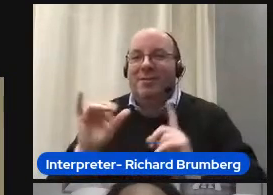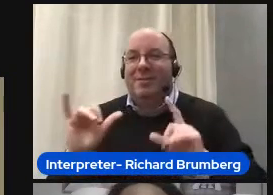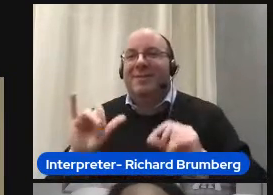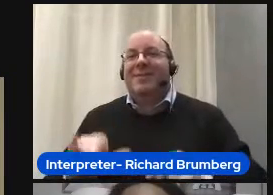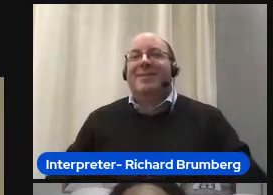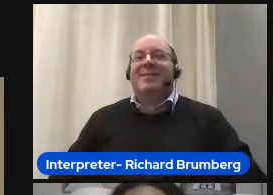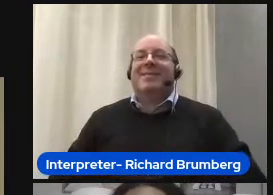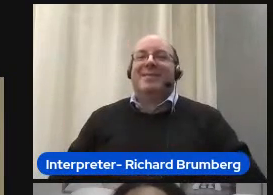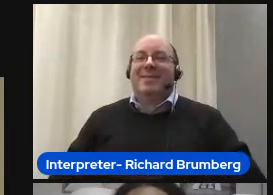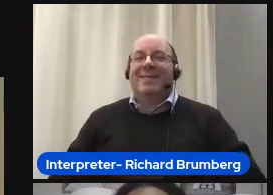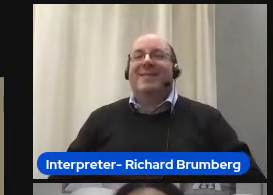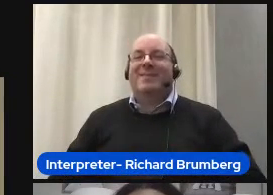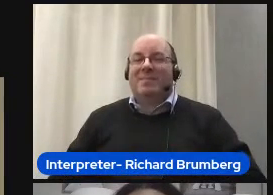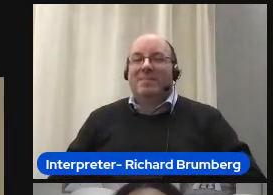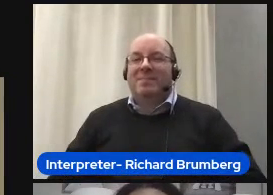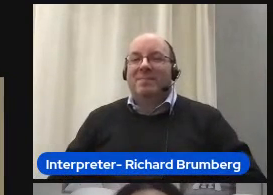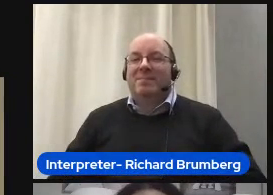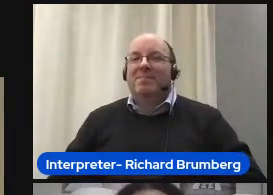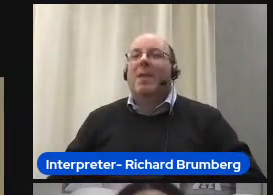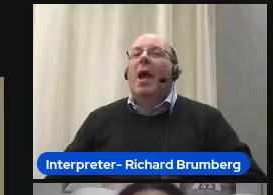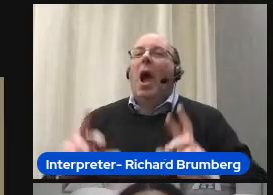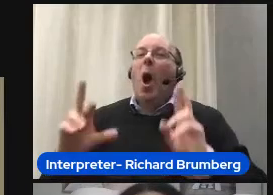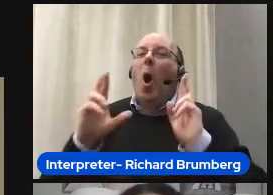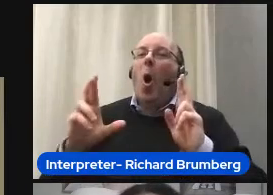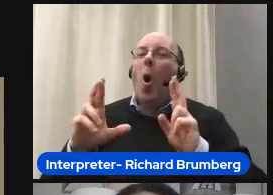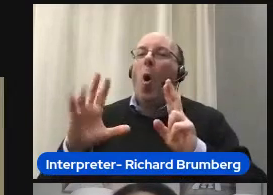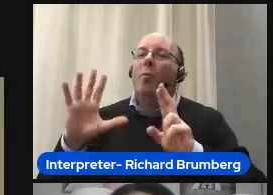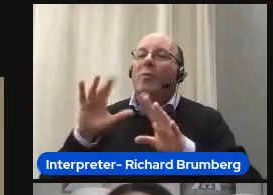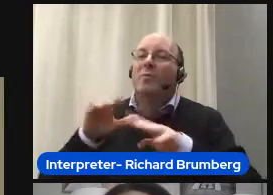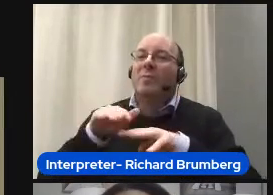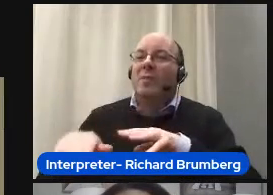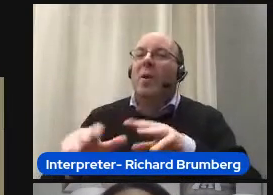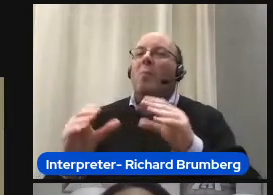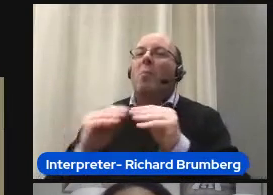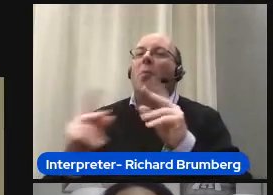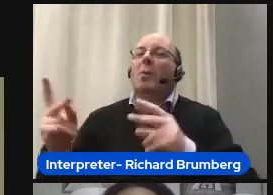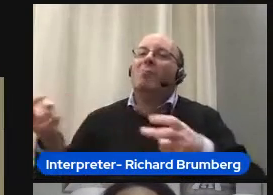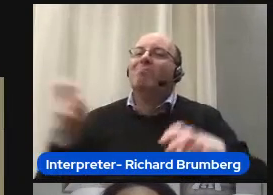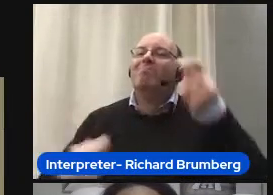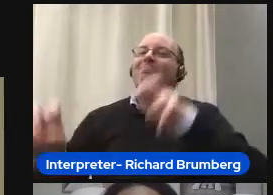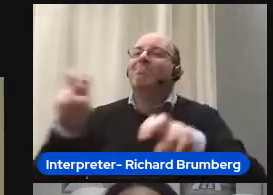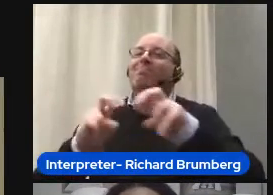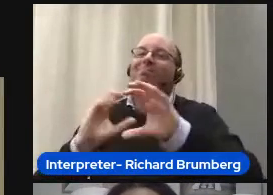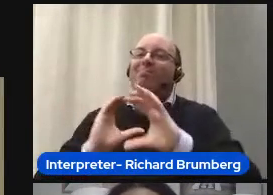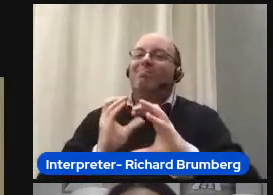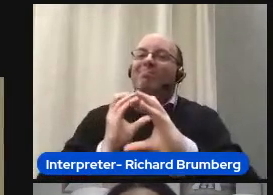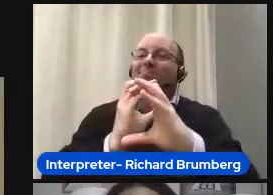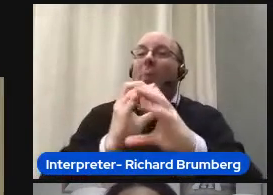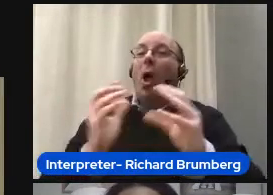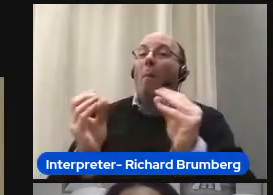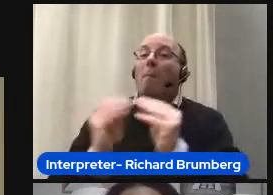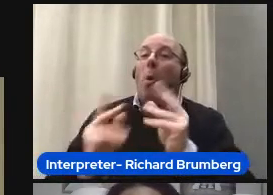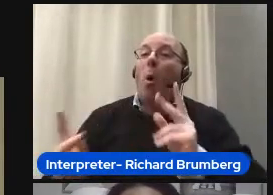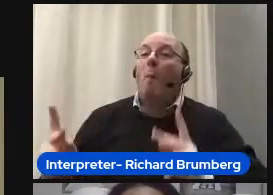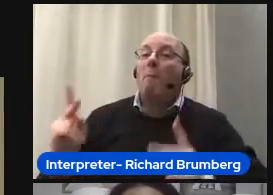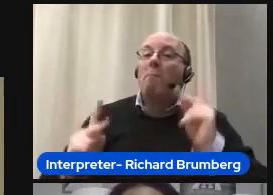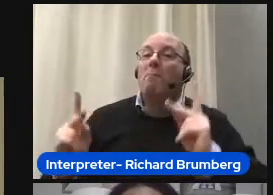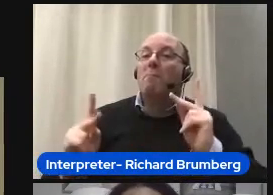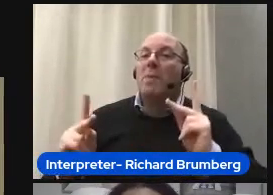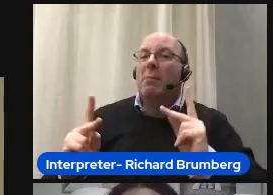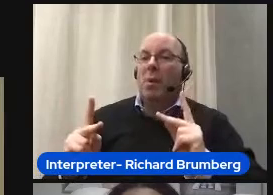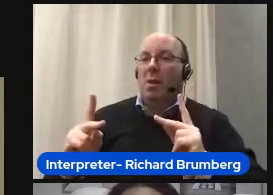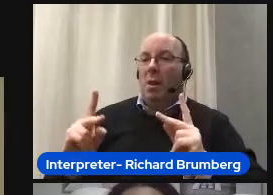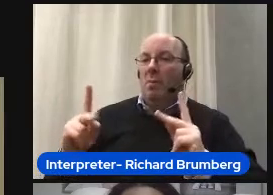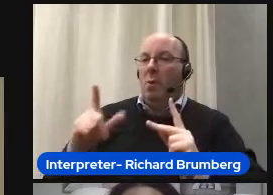that to use this as a springboard to get more people on a bus, because I think when you engage with people who you may think are the